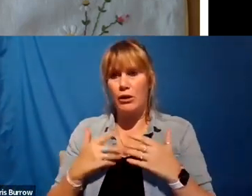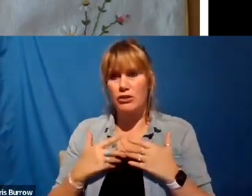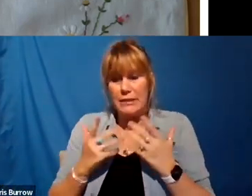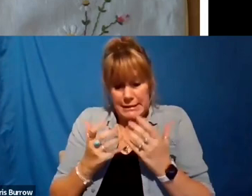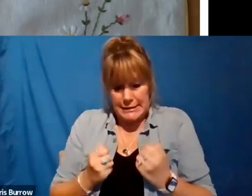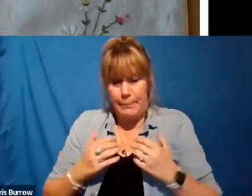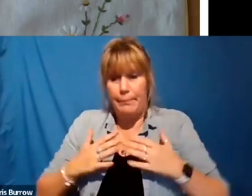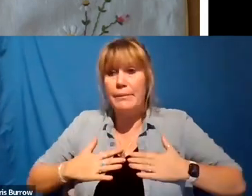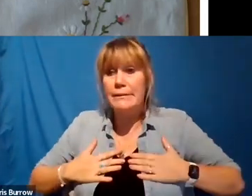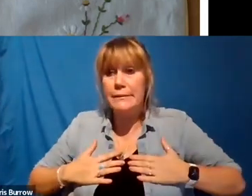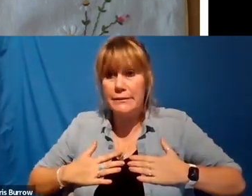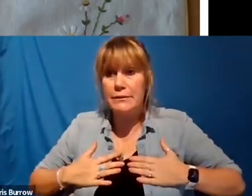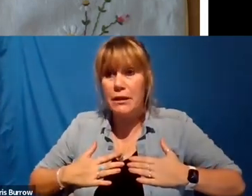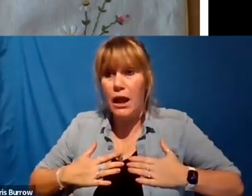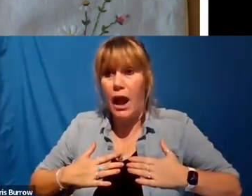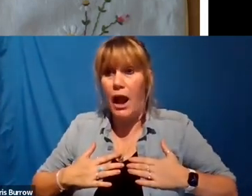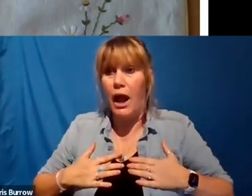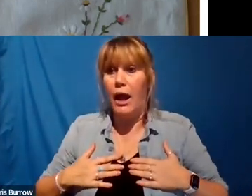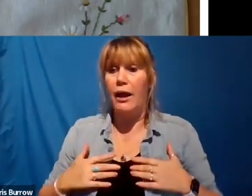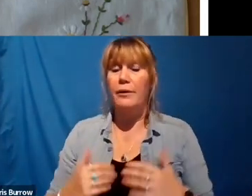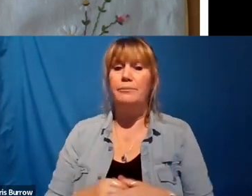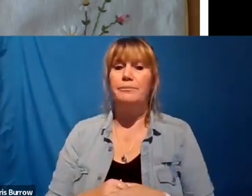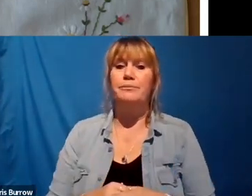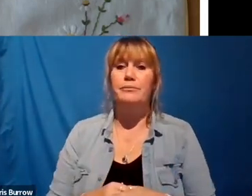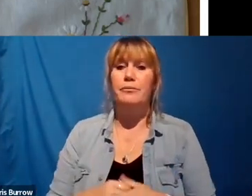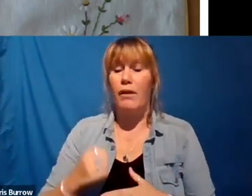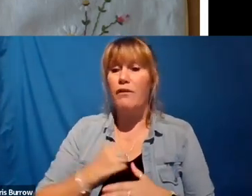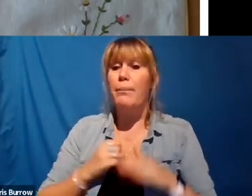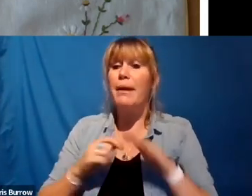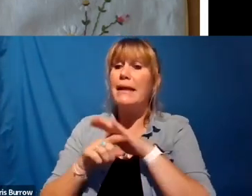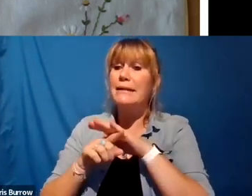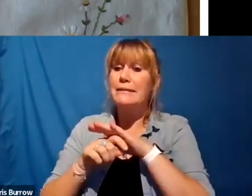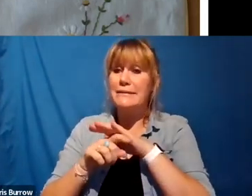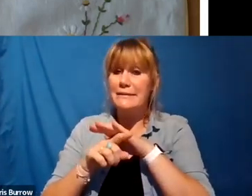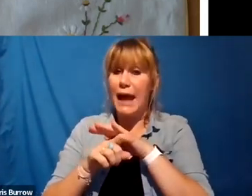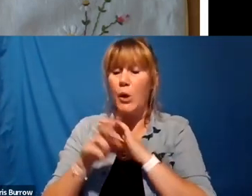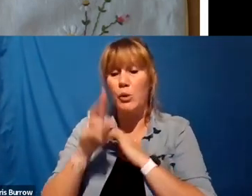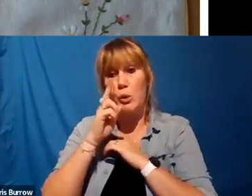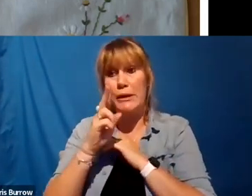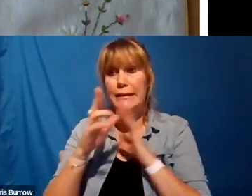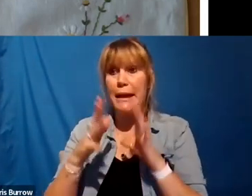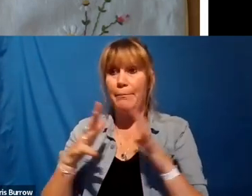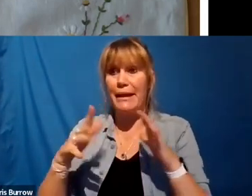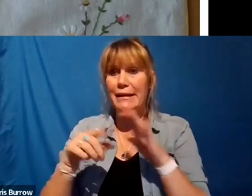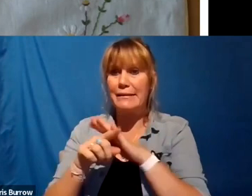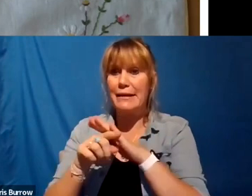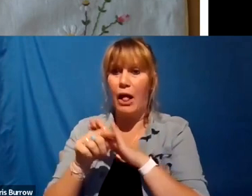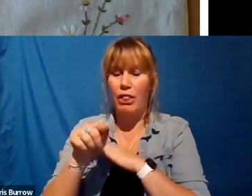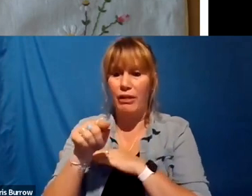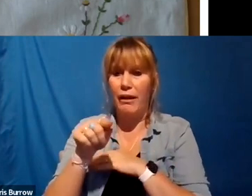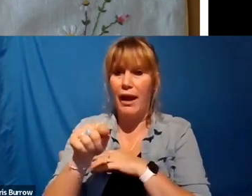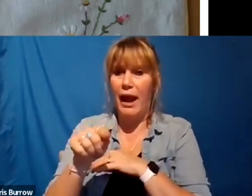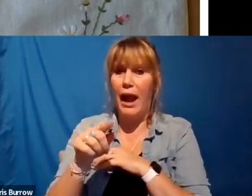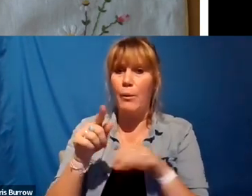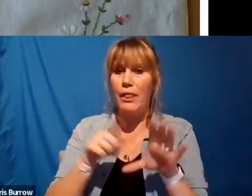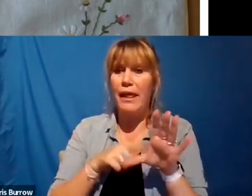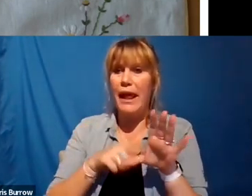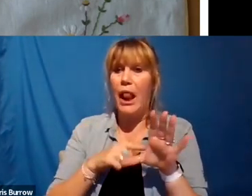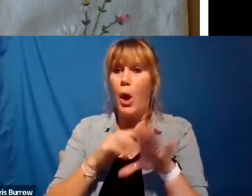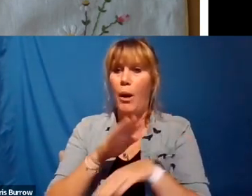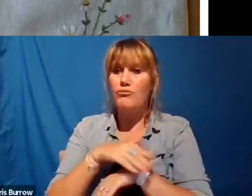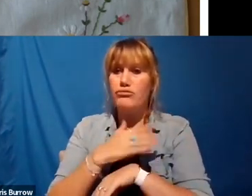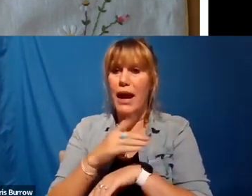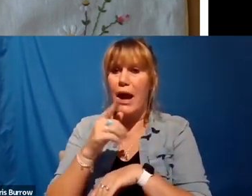gratitude. For me, snails, though, there's a big snail here, a banded snail with yellow and brown